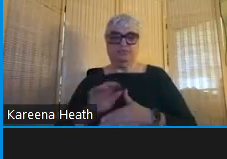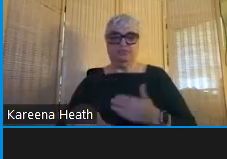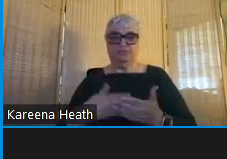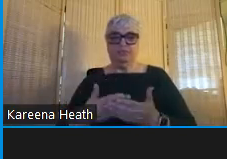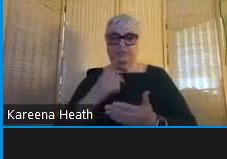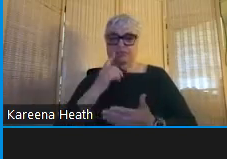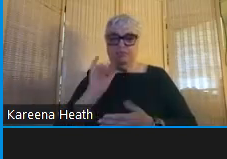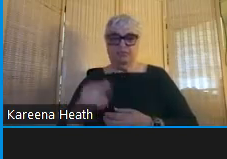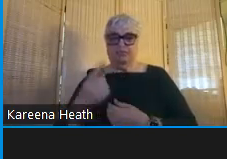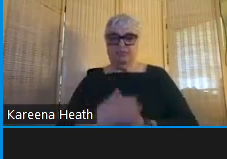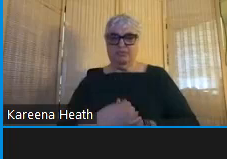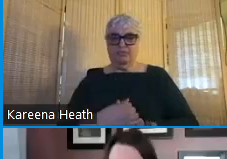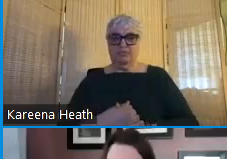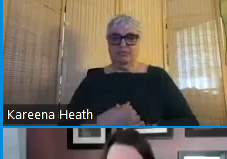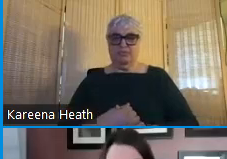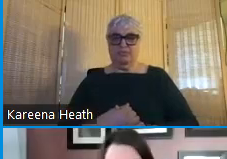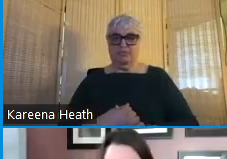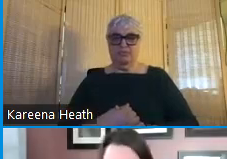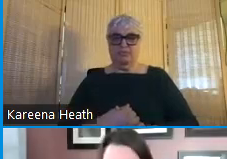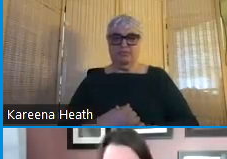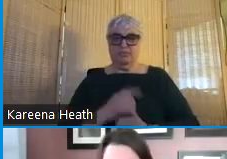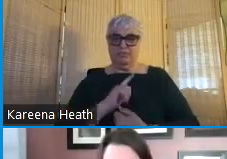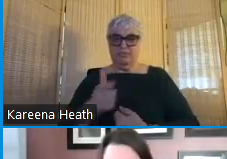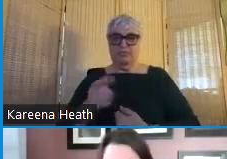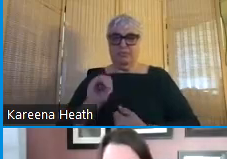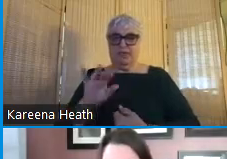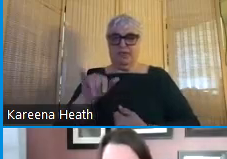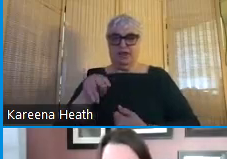that service type. So I'll hand it back to Mariana.